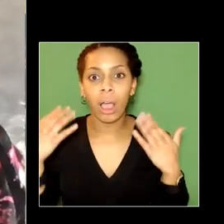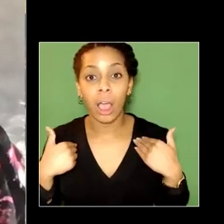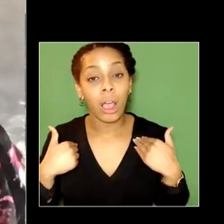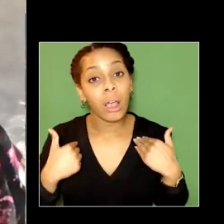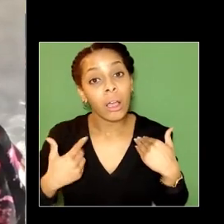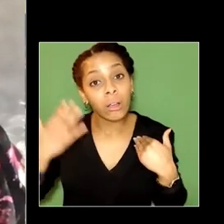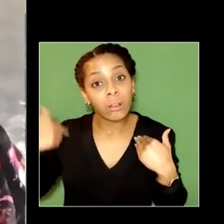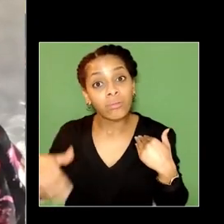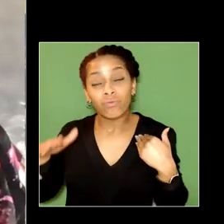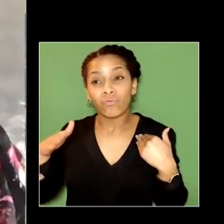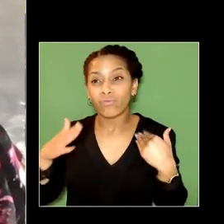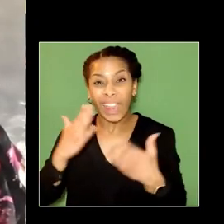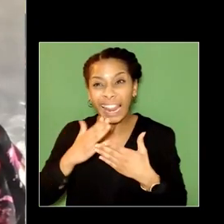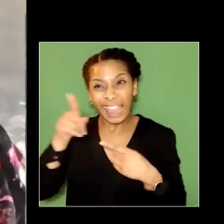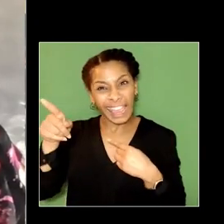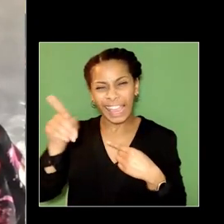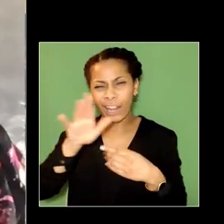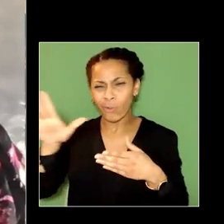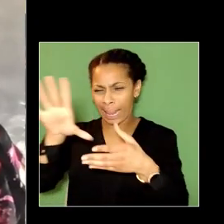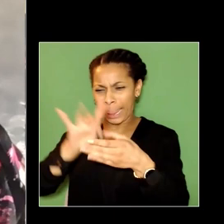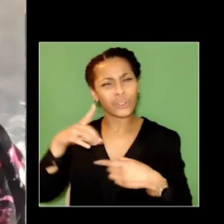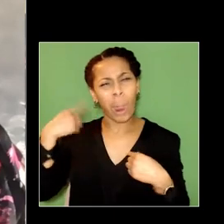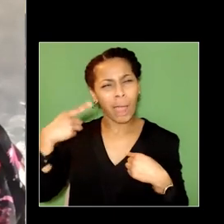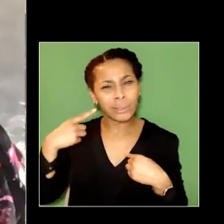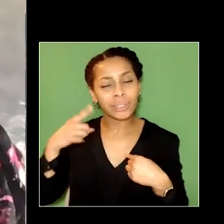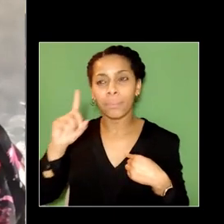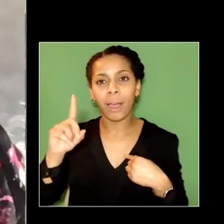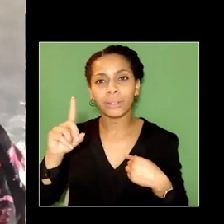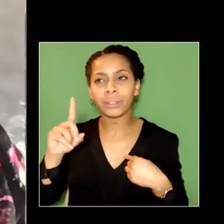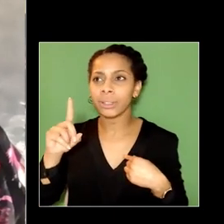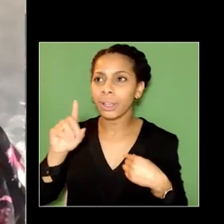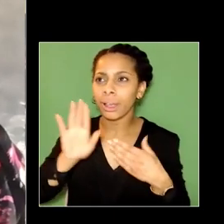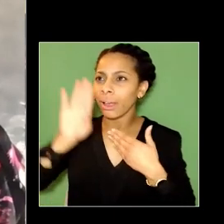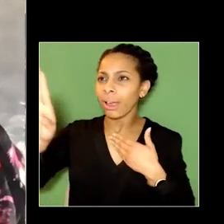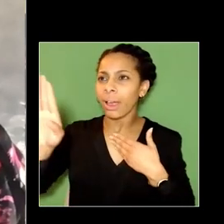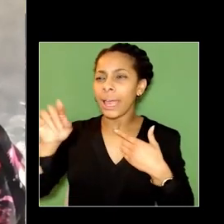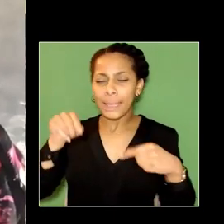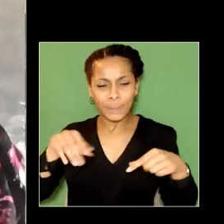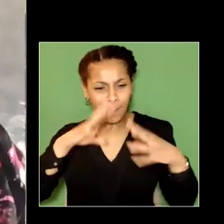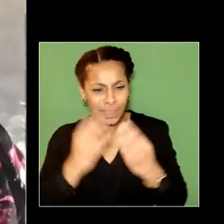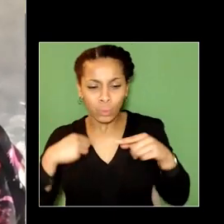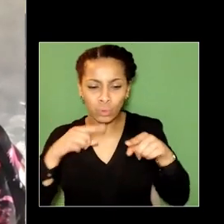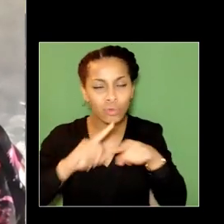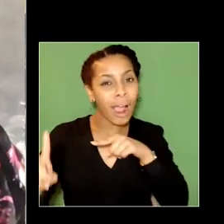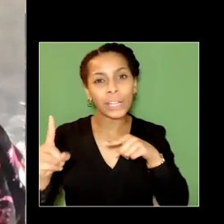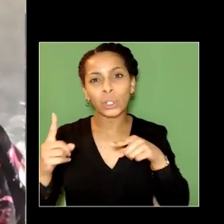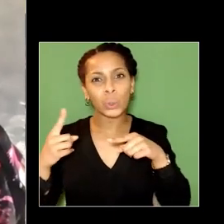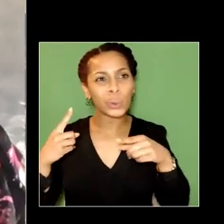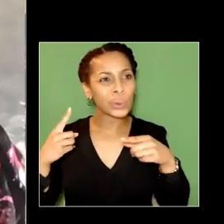from London, but at the same time so relevant to all the things we were trying to think about and trying to work through in terms of